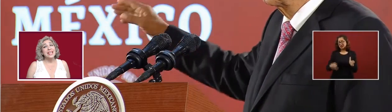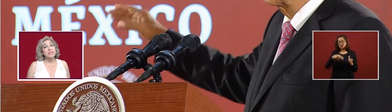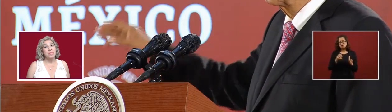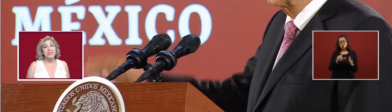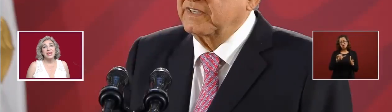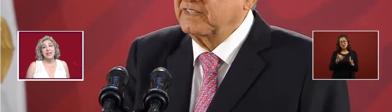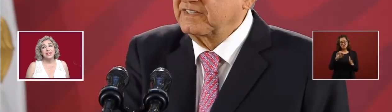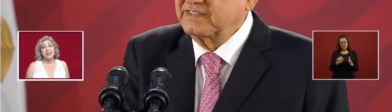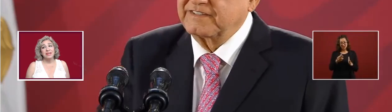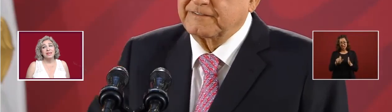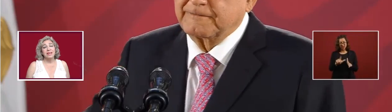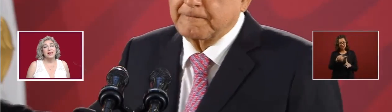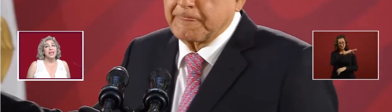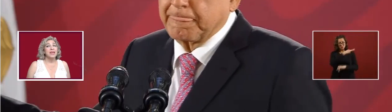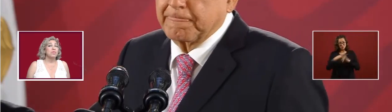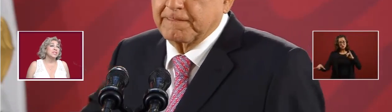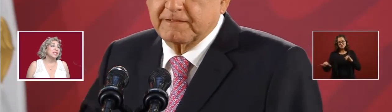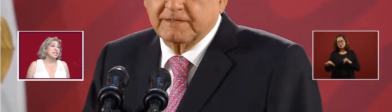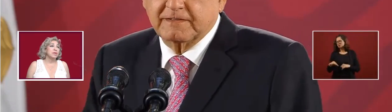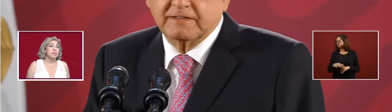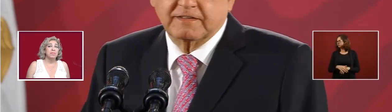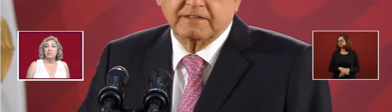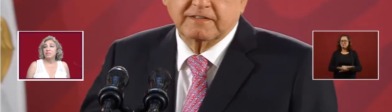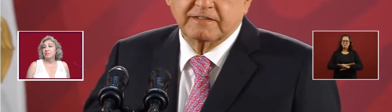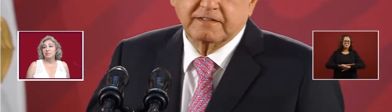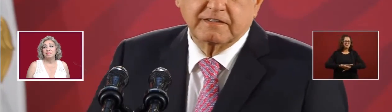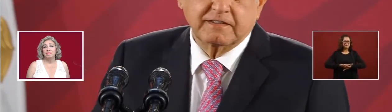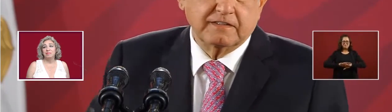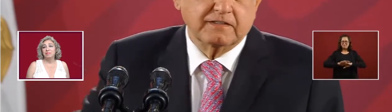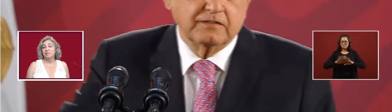during this last period it was so